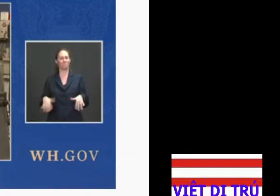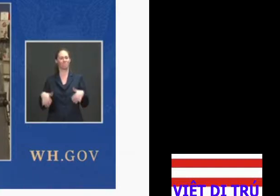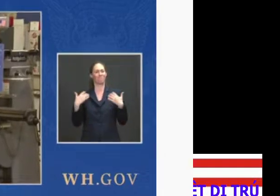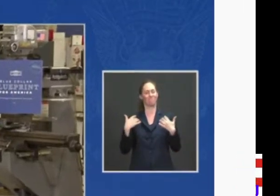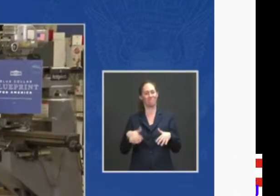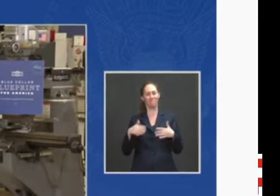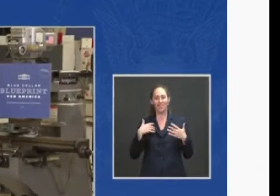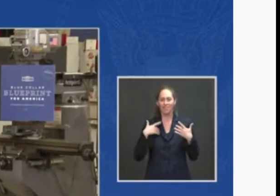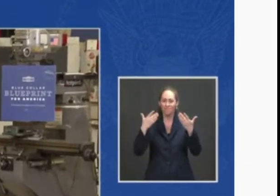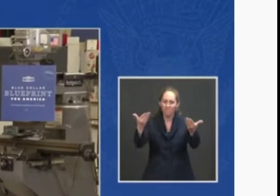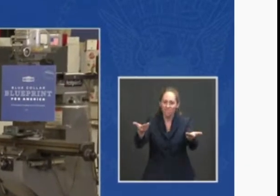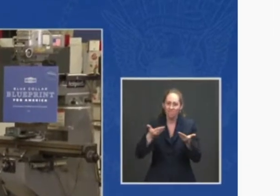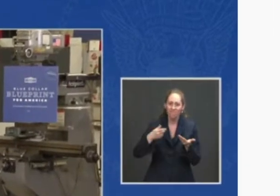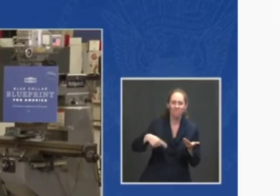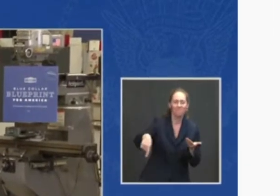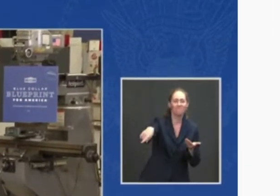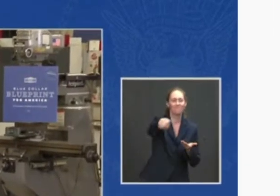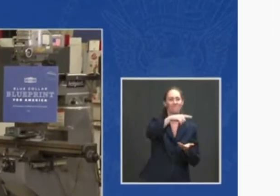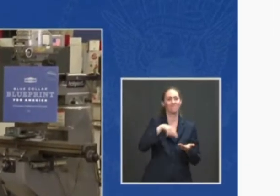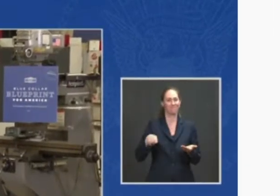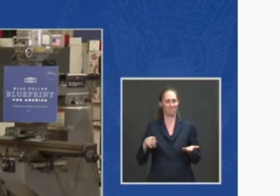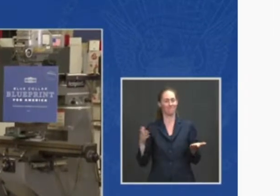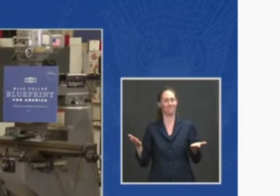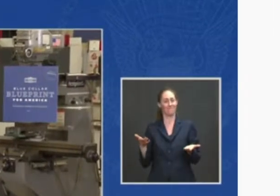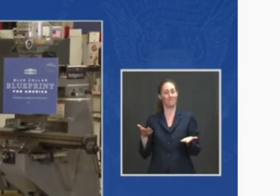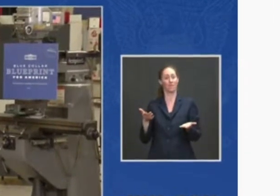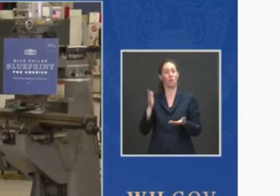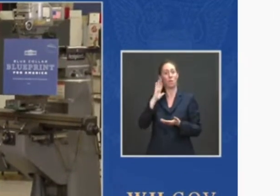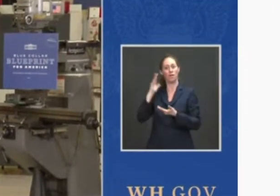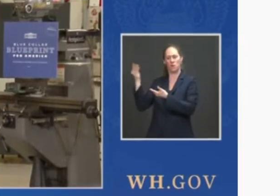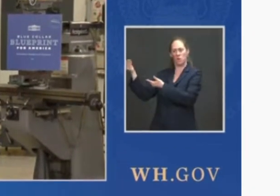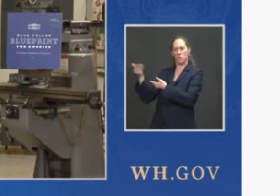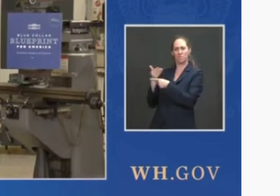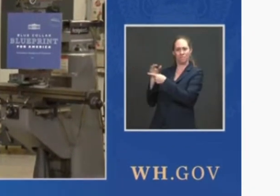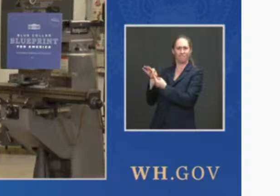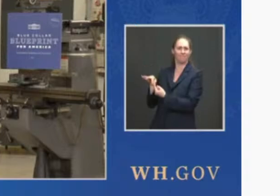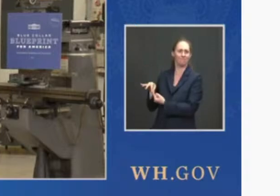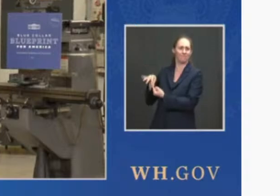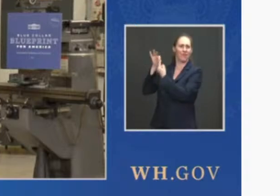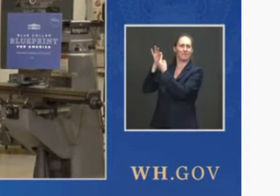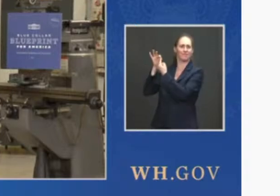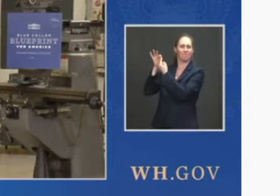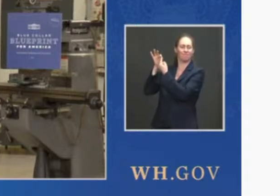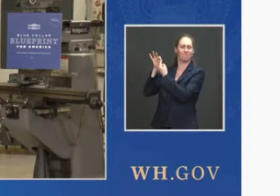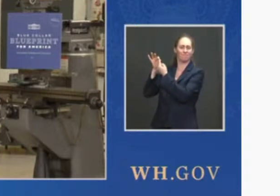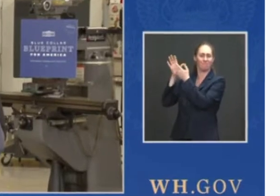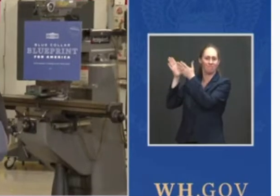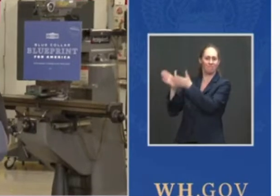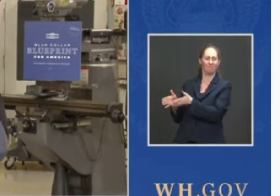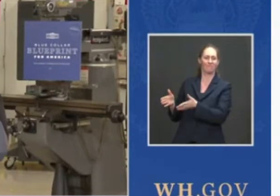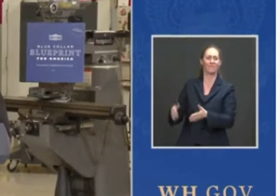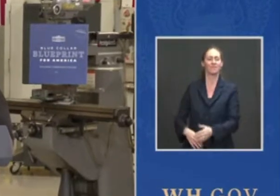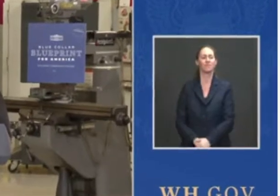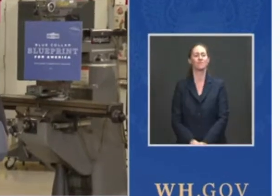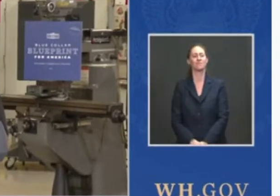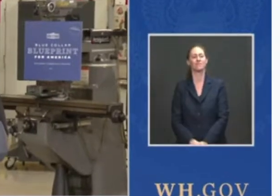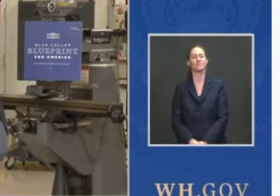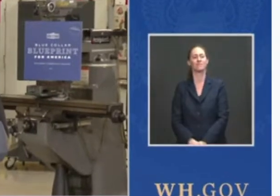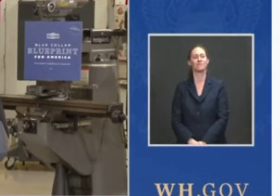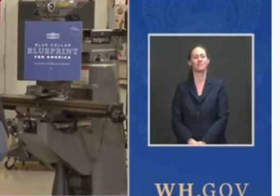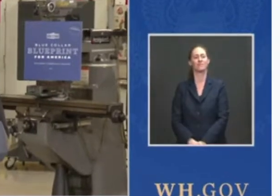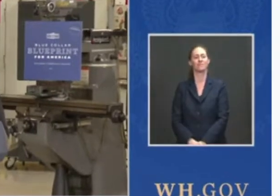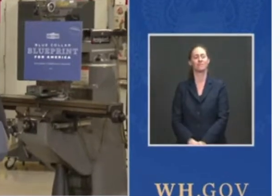and introduce our special guest. I'd like to thank all of the employers, the community